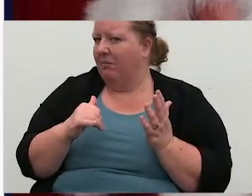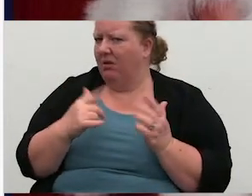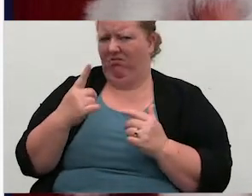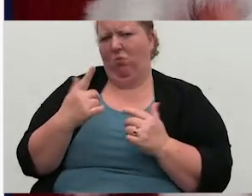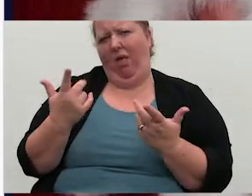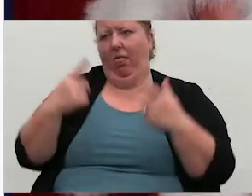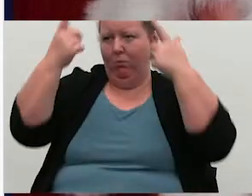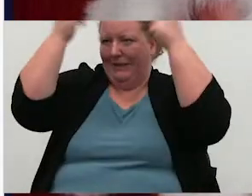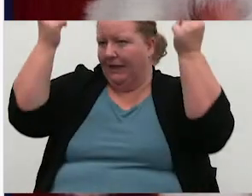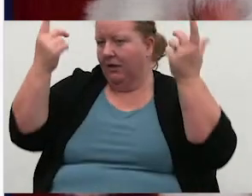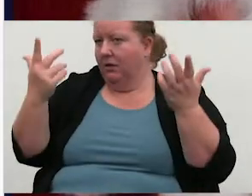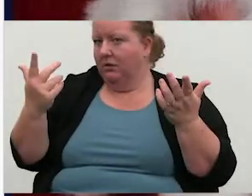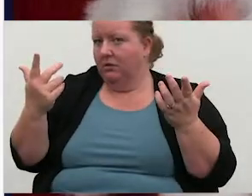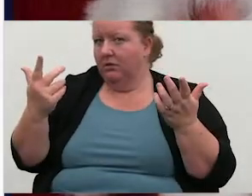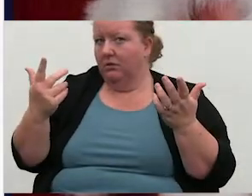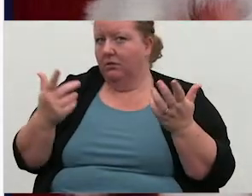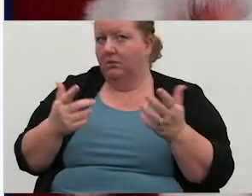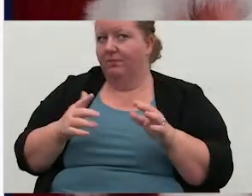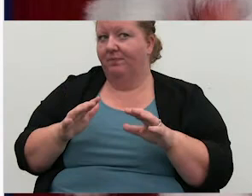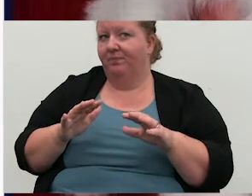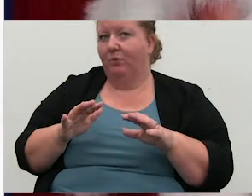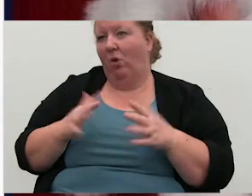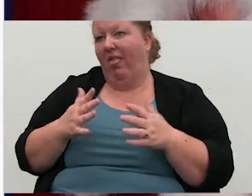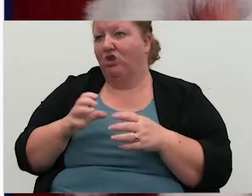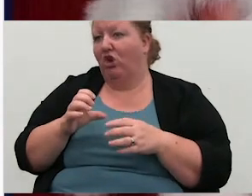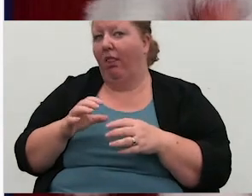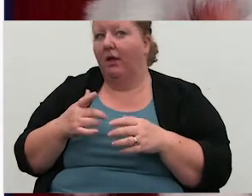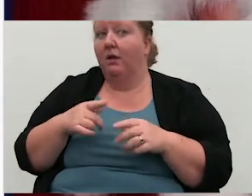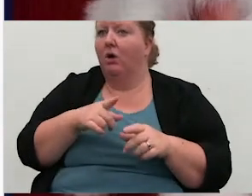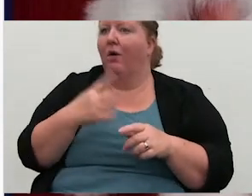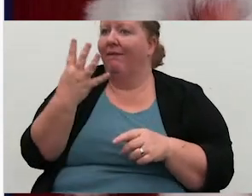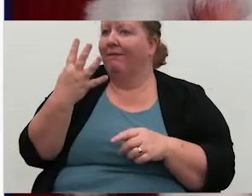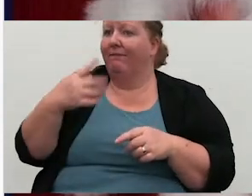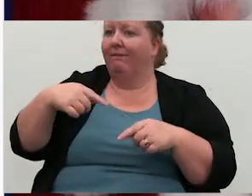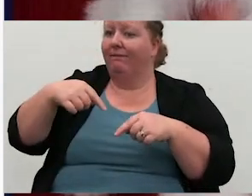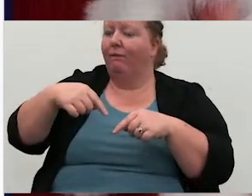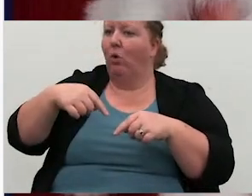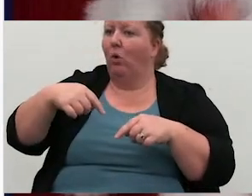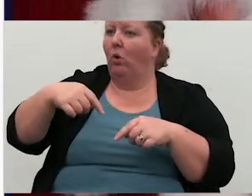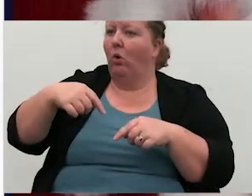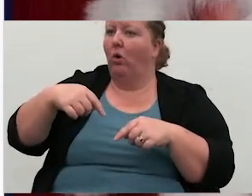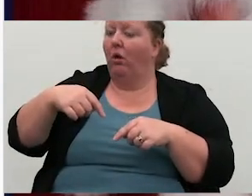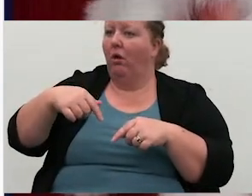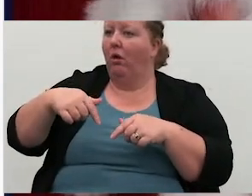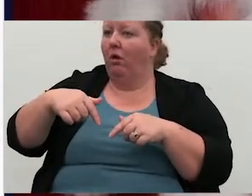pointy ears. Or unless it's Charlie. It's got 4 legs. Unless it's in a bag.